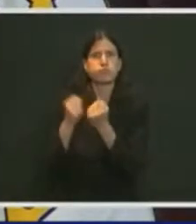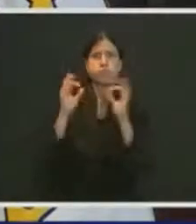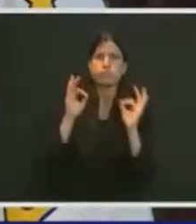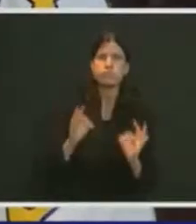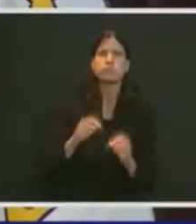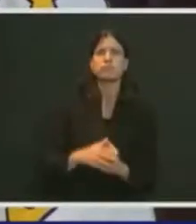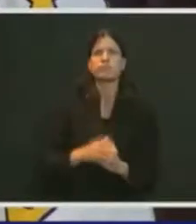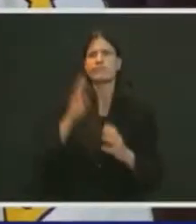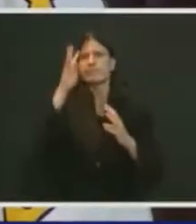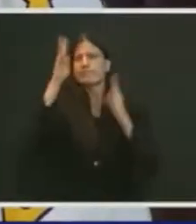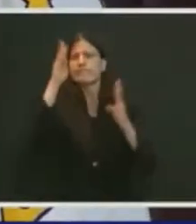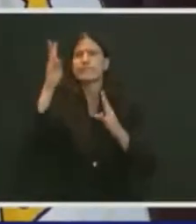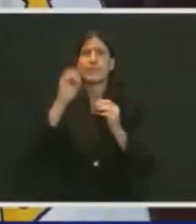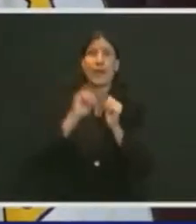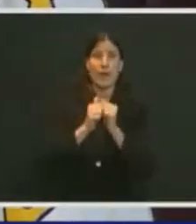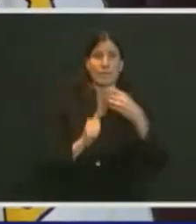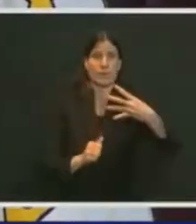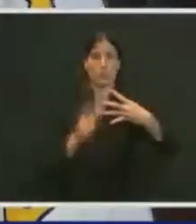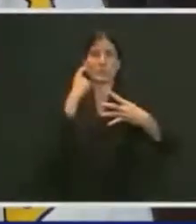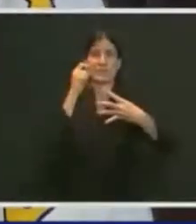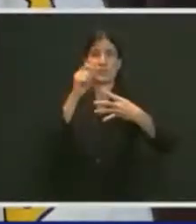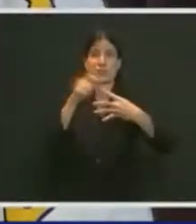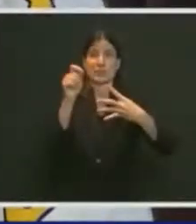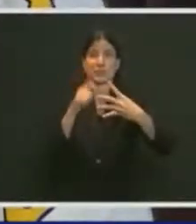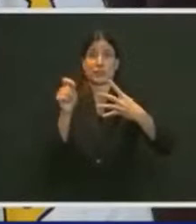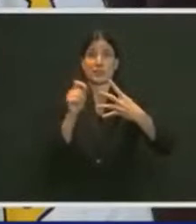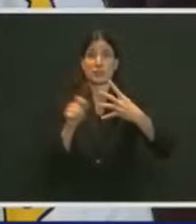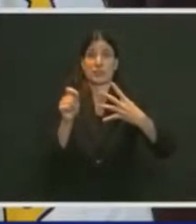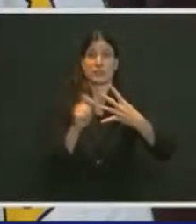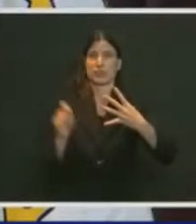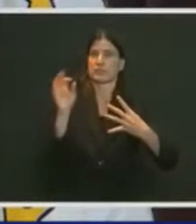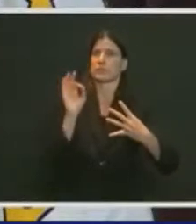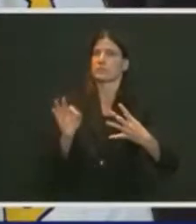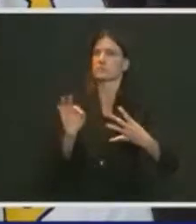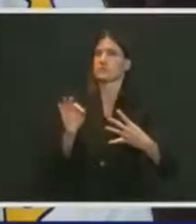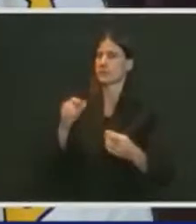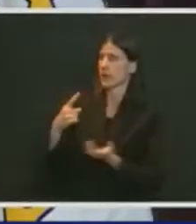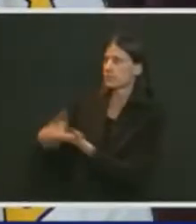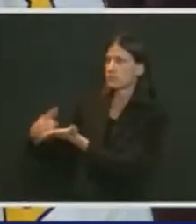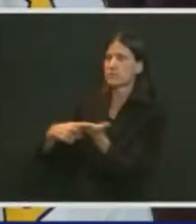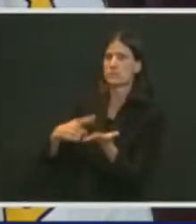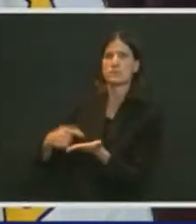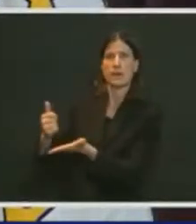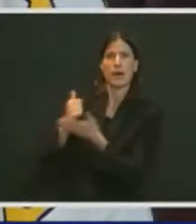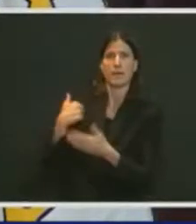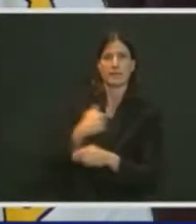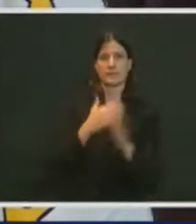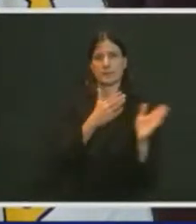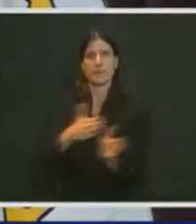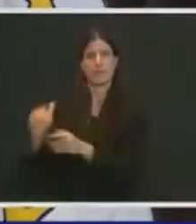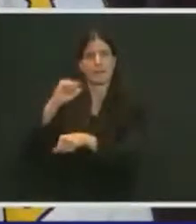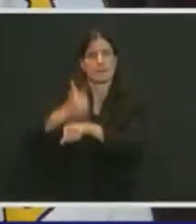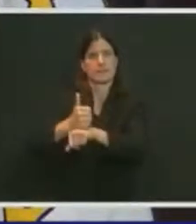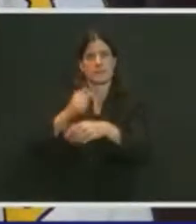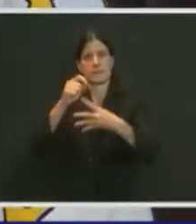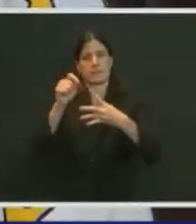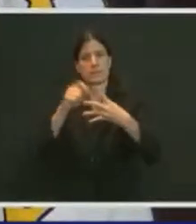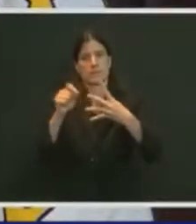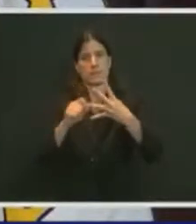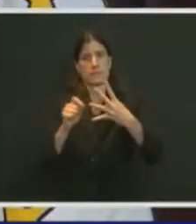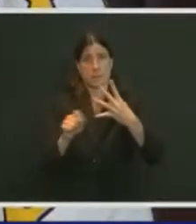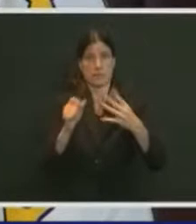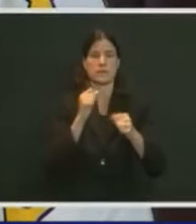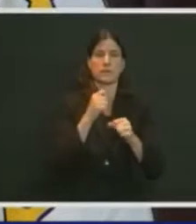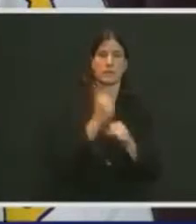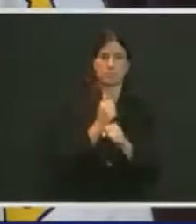and approach that the governor discussed that we will be taking for the next few weeks and months. There are armies of people that